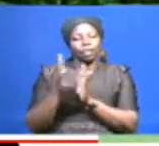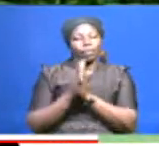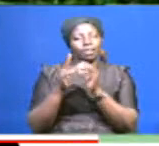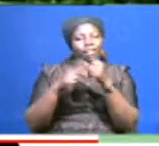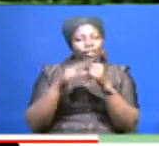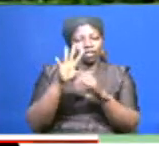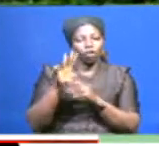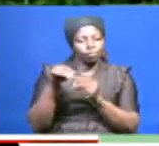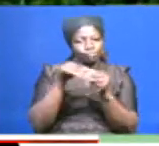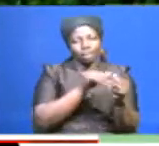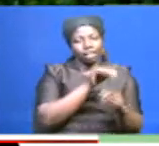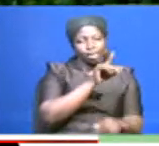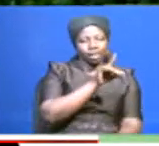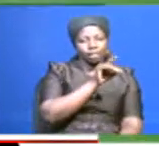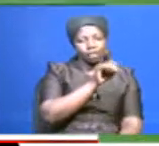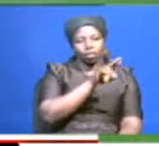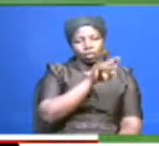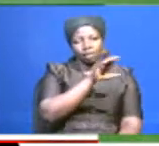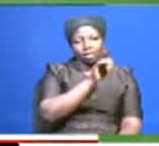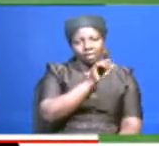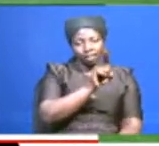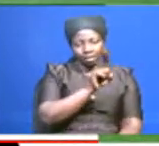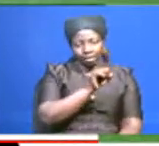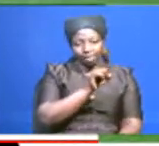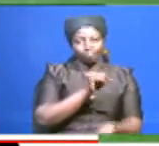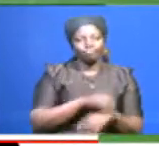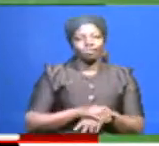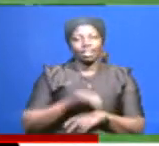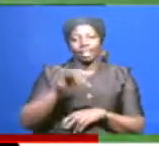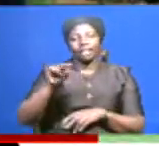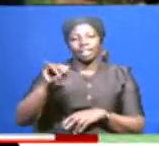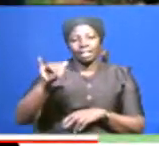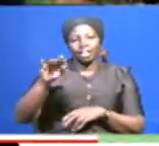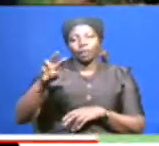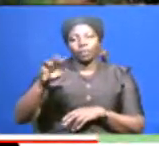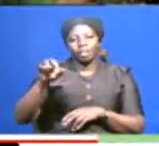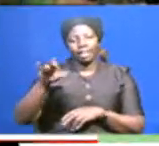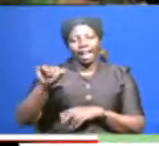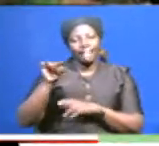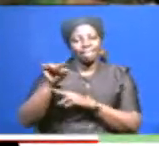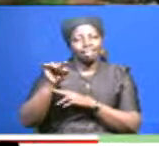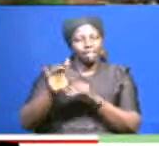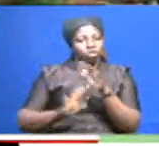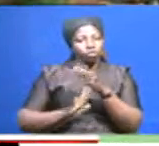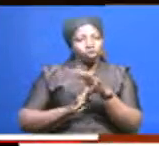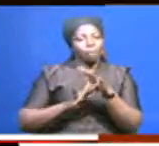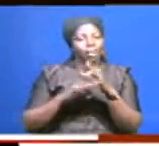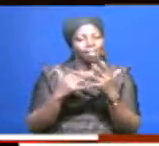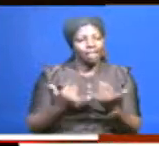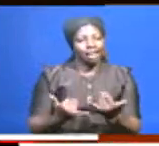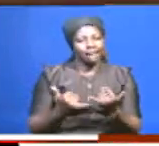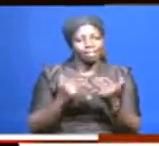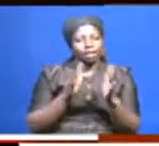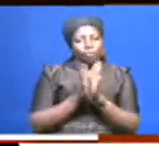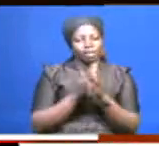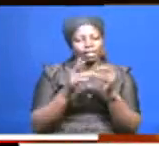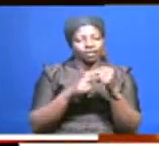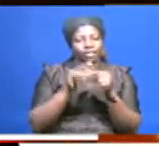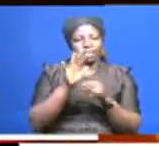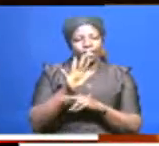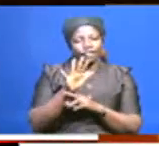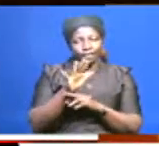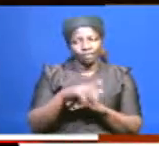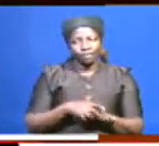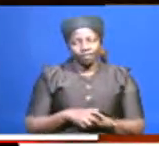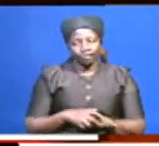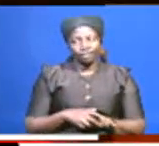on count back. Meanwhile, Nyawira Masharia was the star among the juniors with 75 net. And we believe that through this